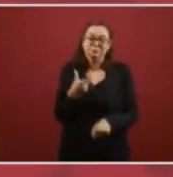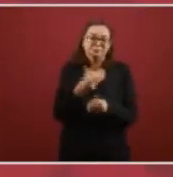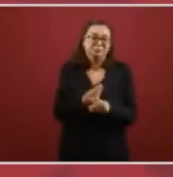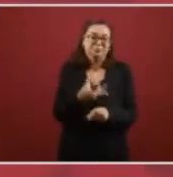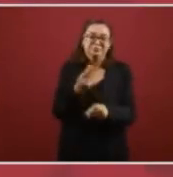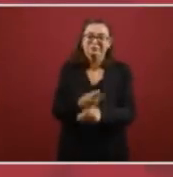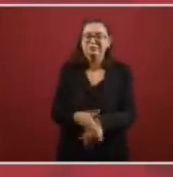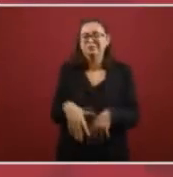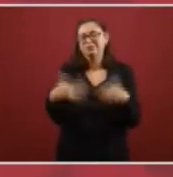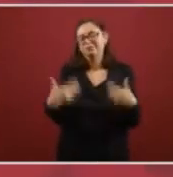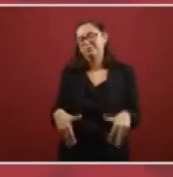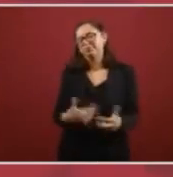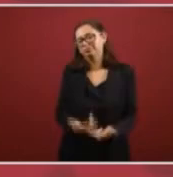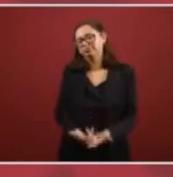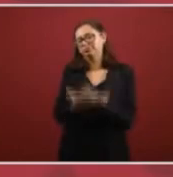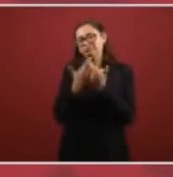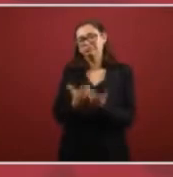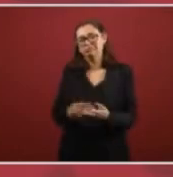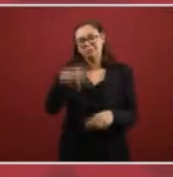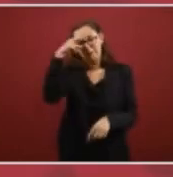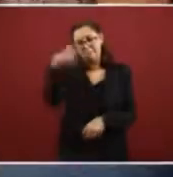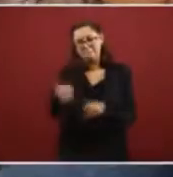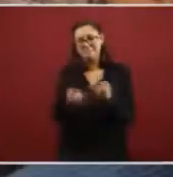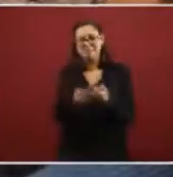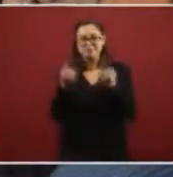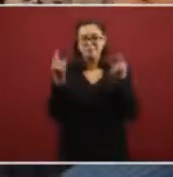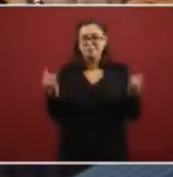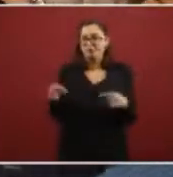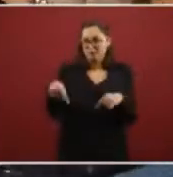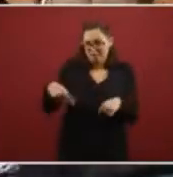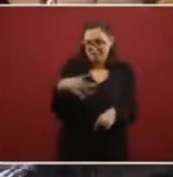And the whole history of Mexico here.